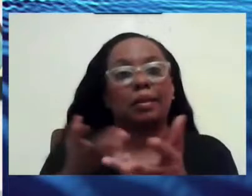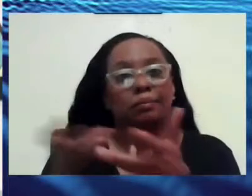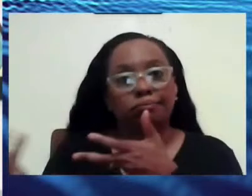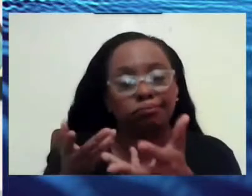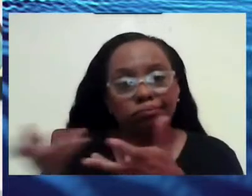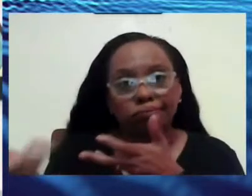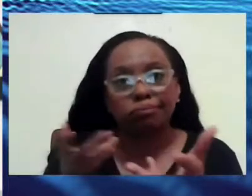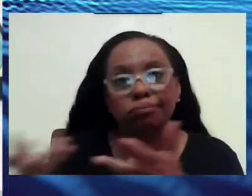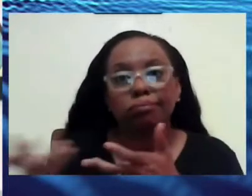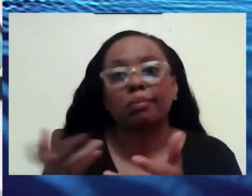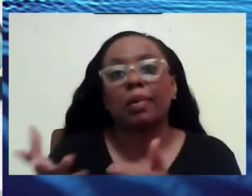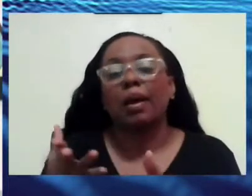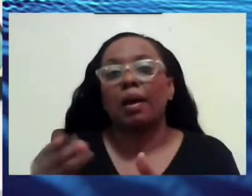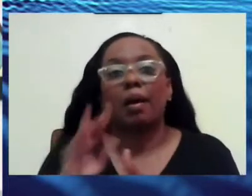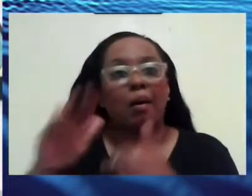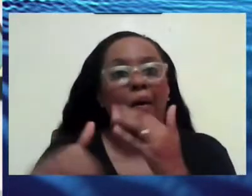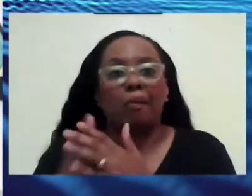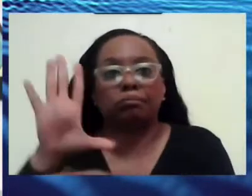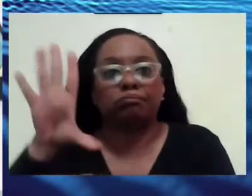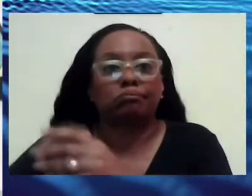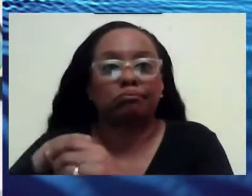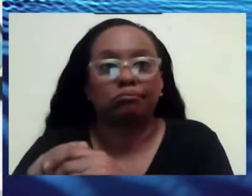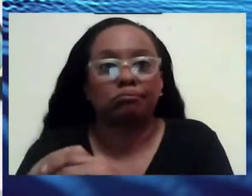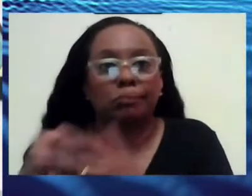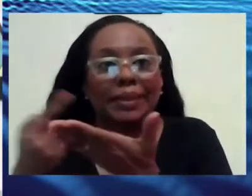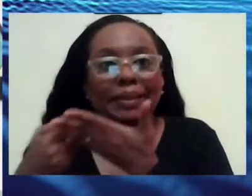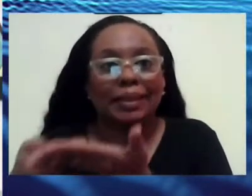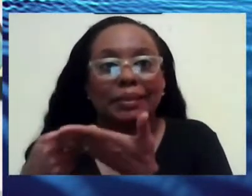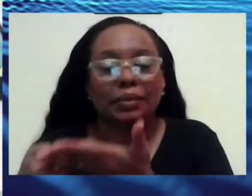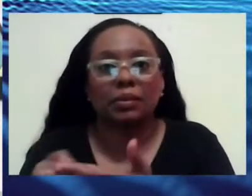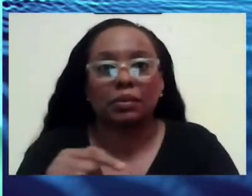and include them at every opportunity that we can.